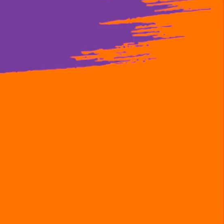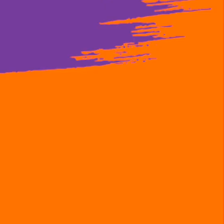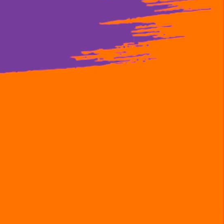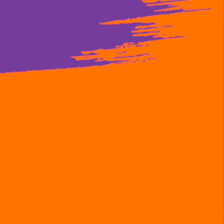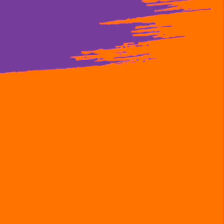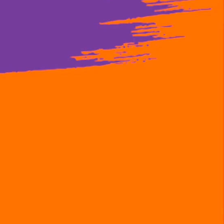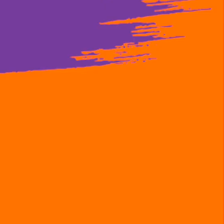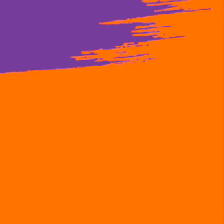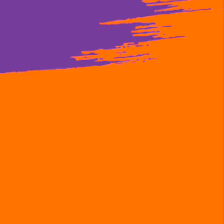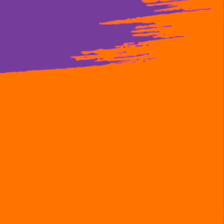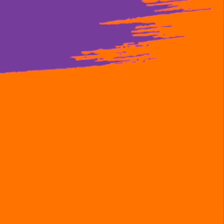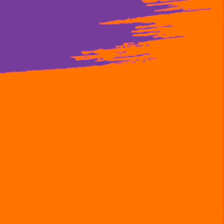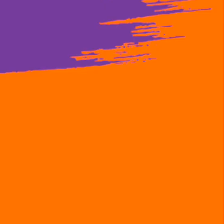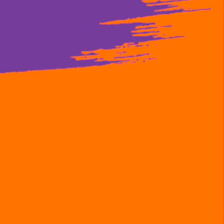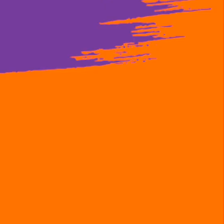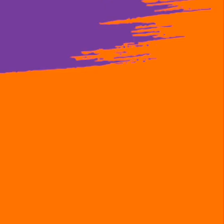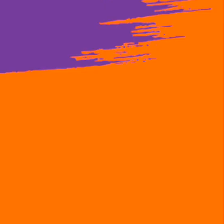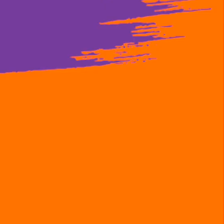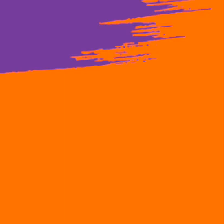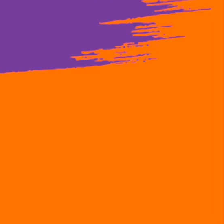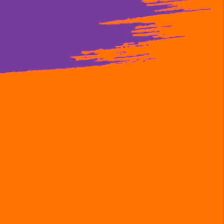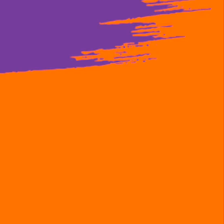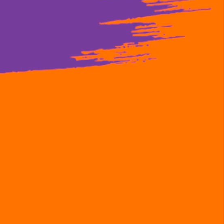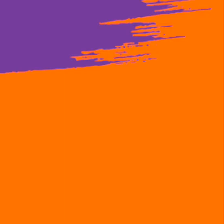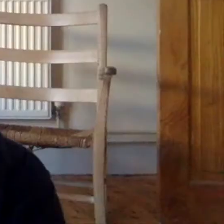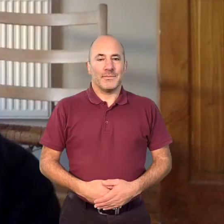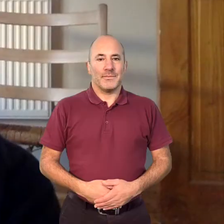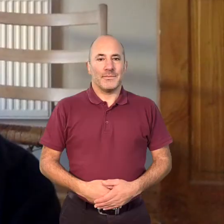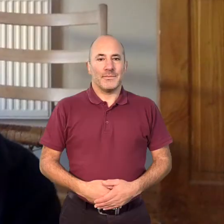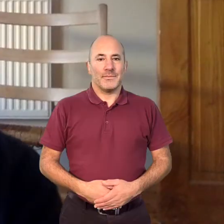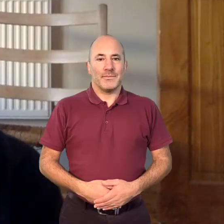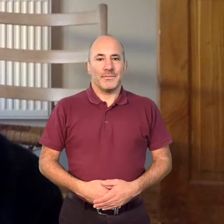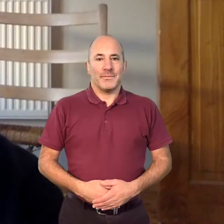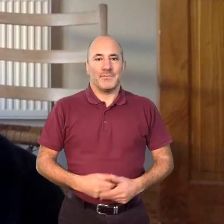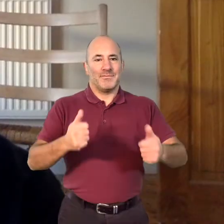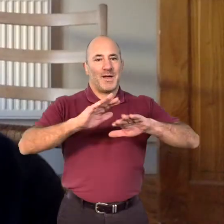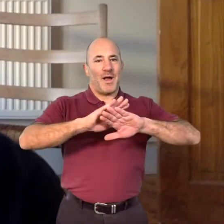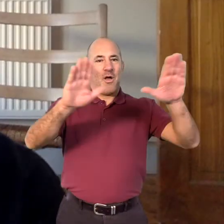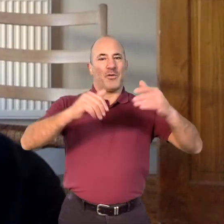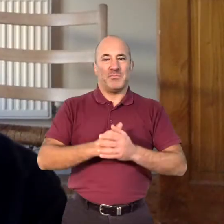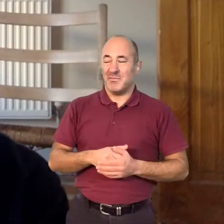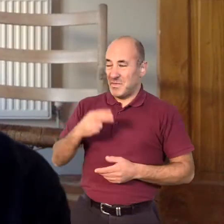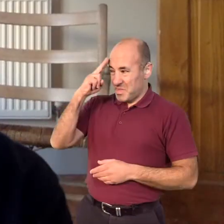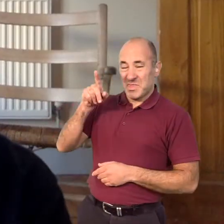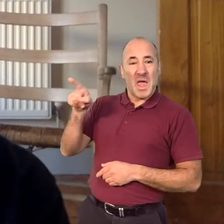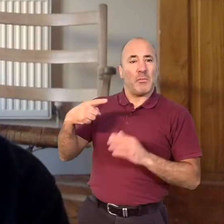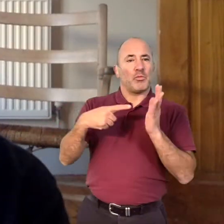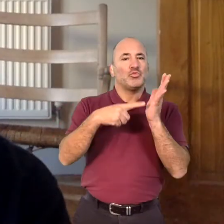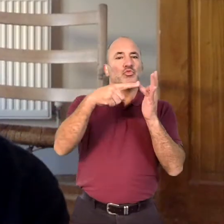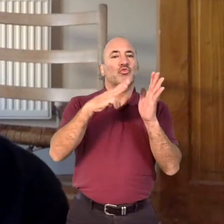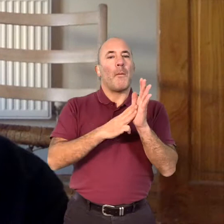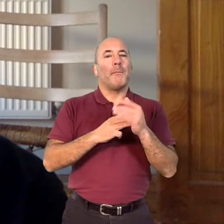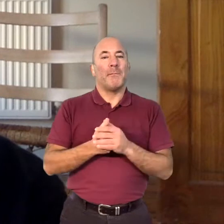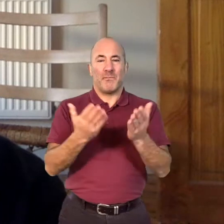Body Synth with Sense Arts by Tom Peel. Hello everyone, my name's Tom and welcome to